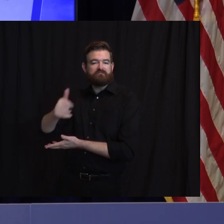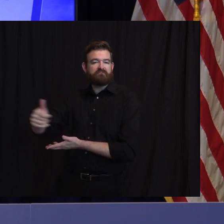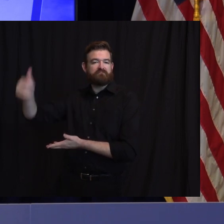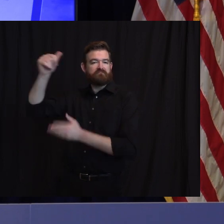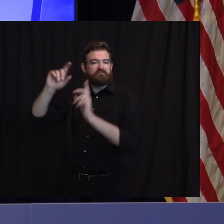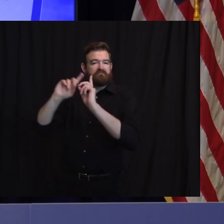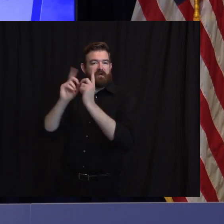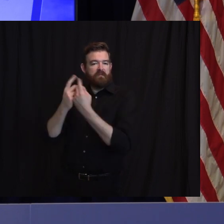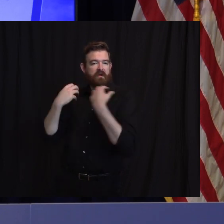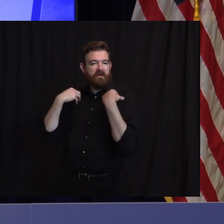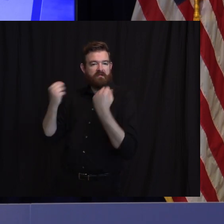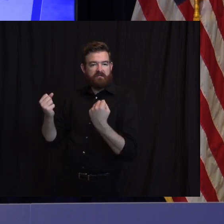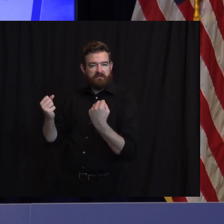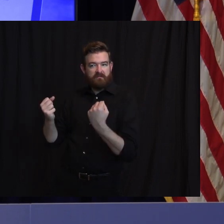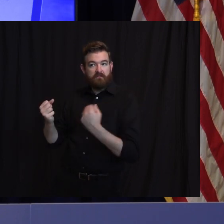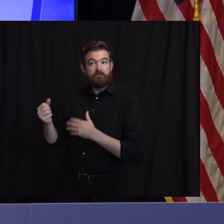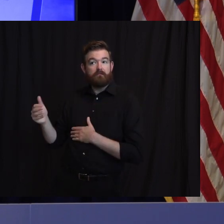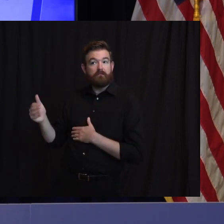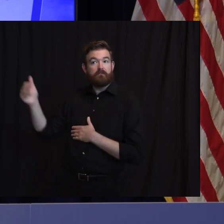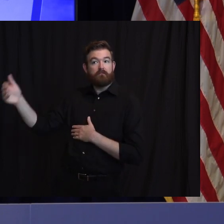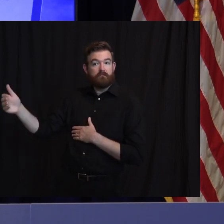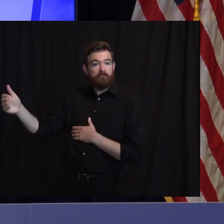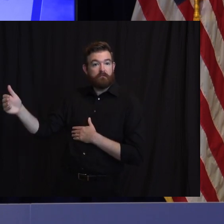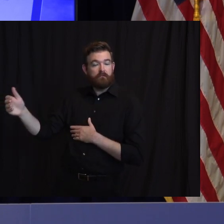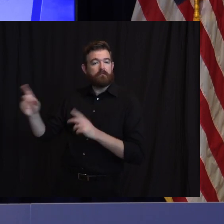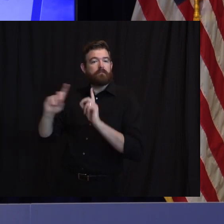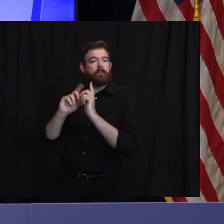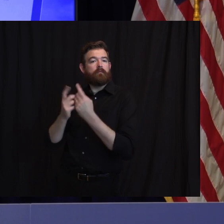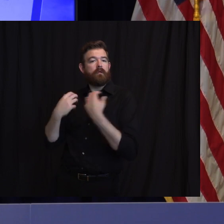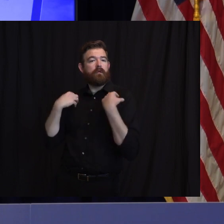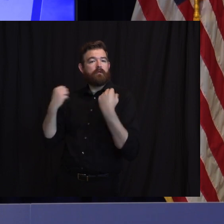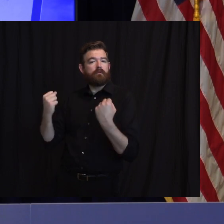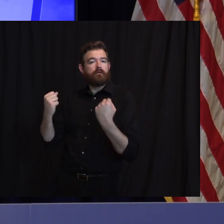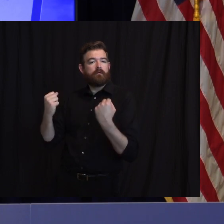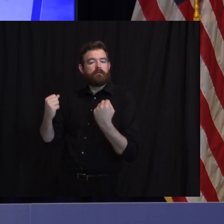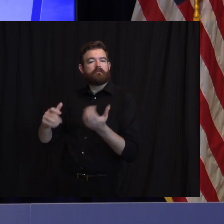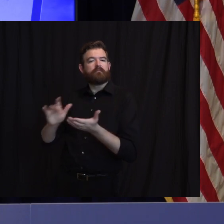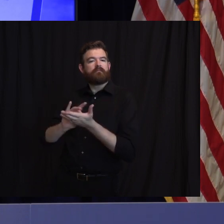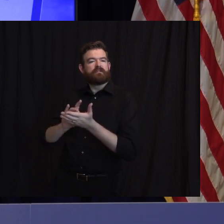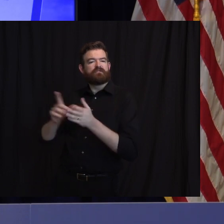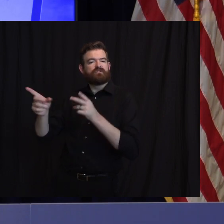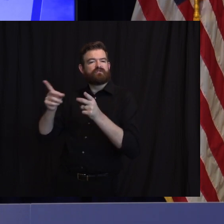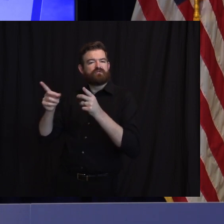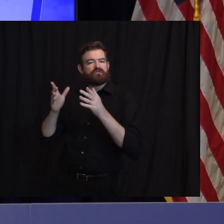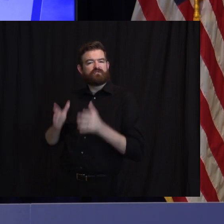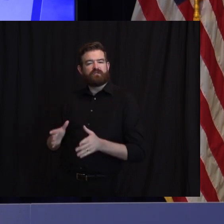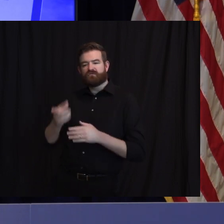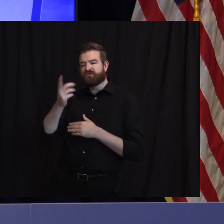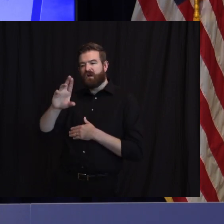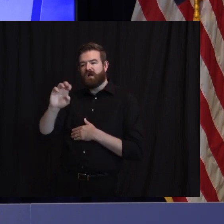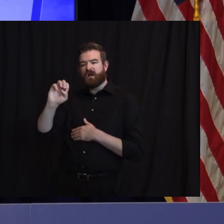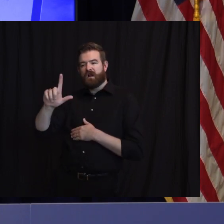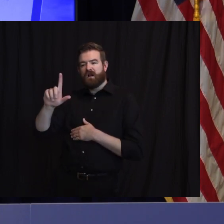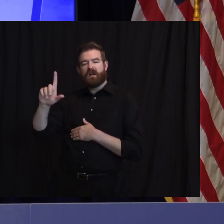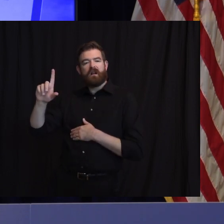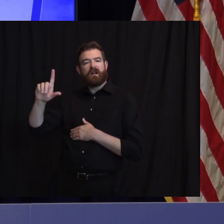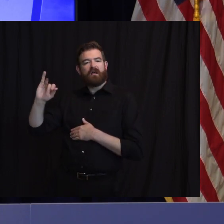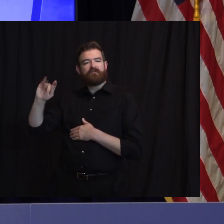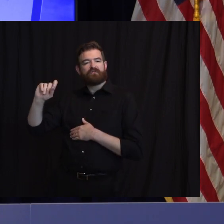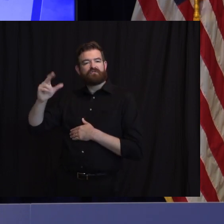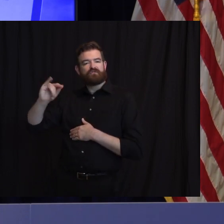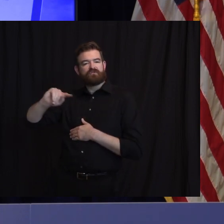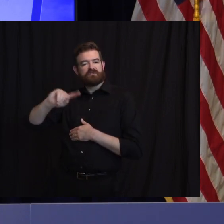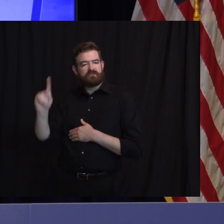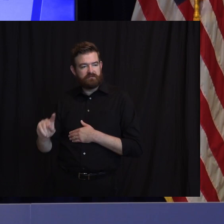Health's Communicable Disease Service Medical Director, Dr. Ed Lifshitz. Great to have you both here. Guy to my left who needs no introduction,